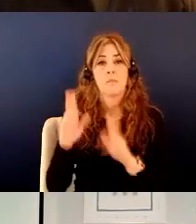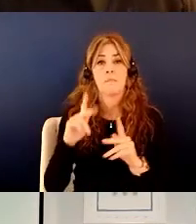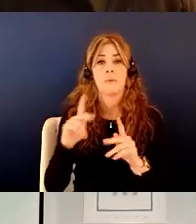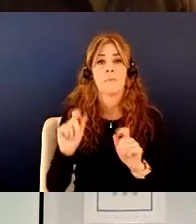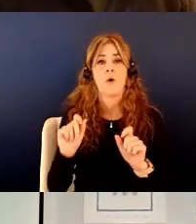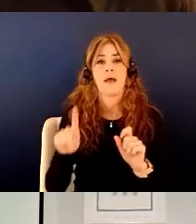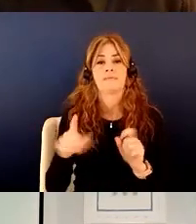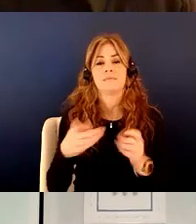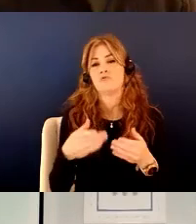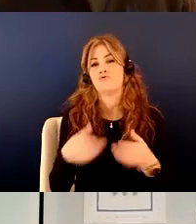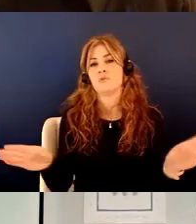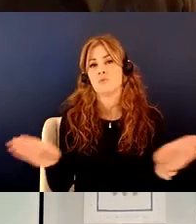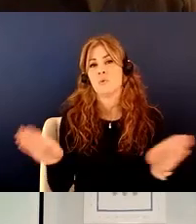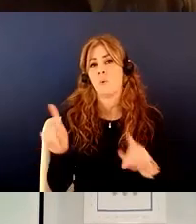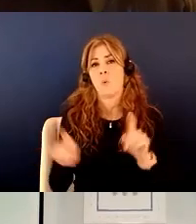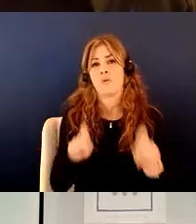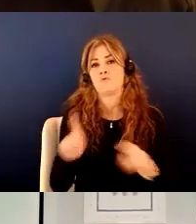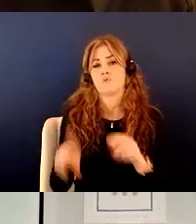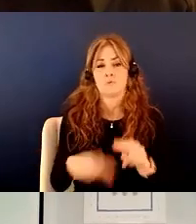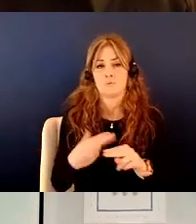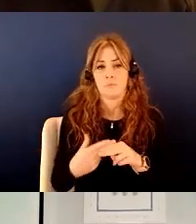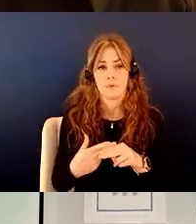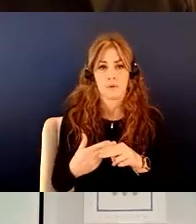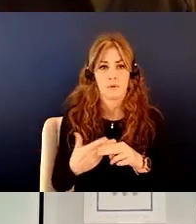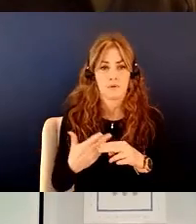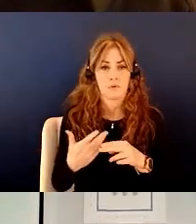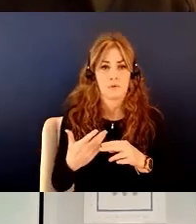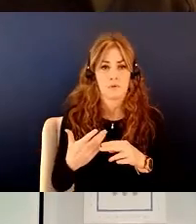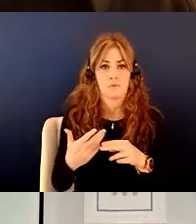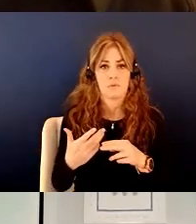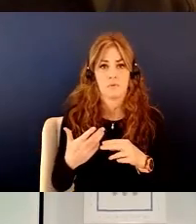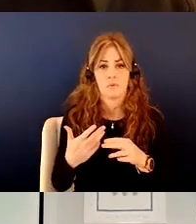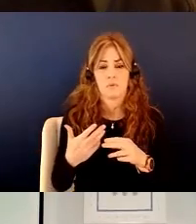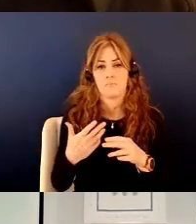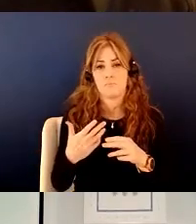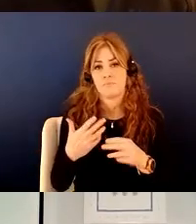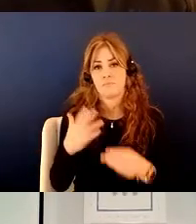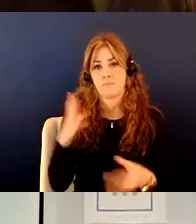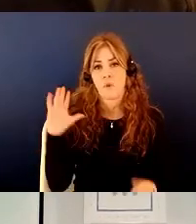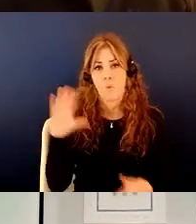general questions about doing doing qualitative meta-analysis.